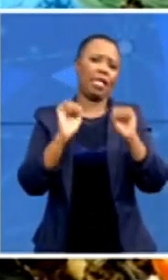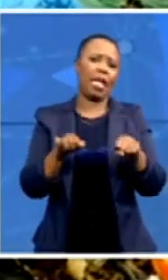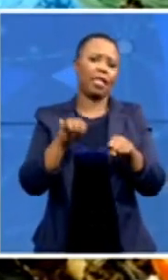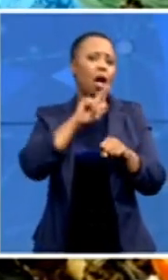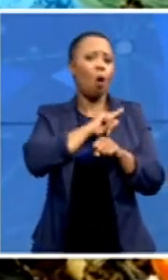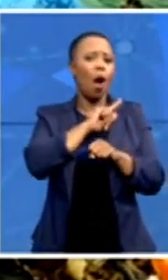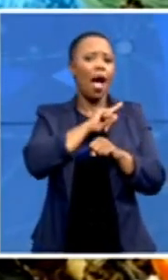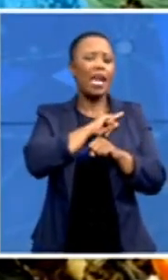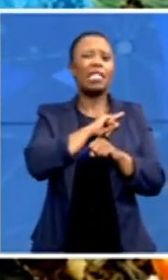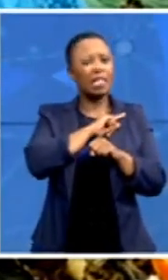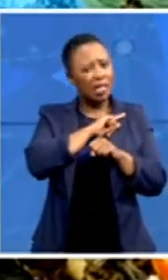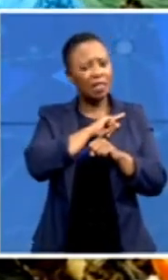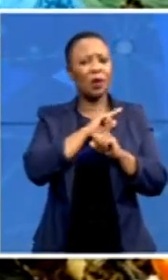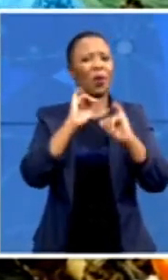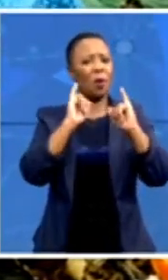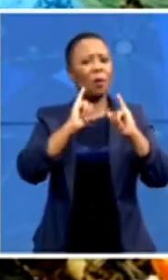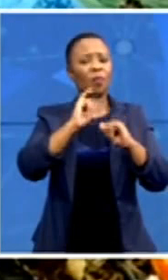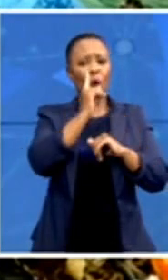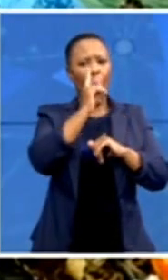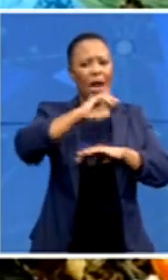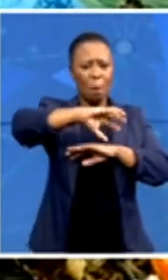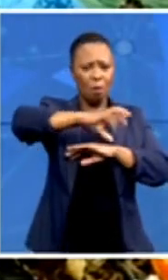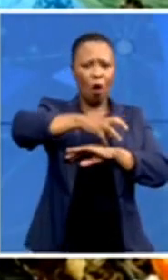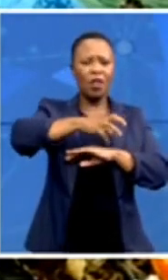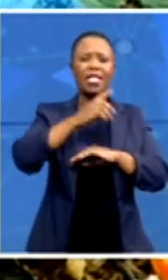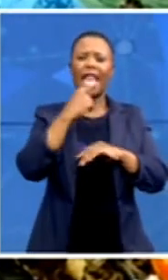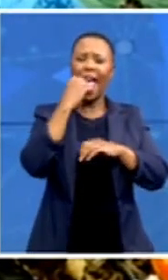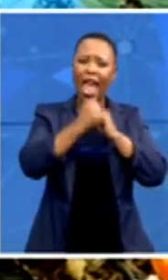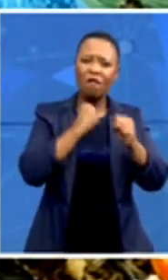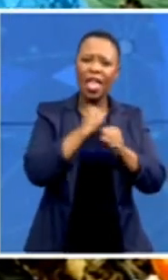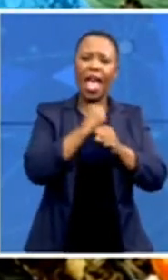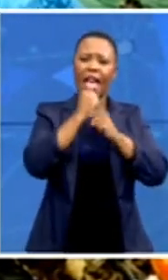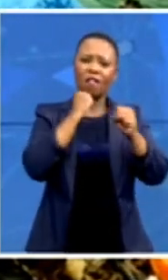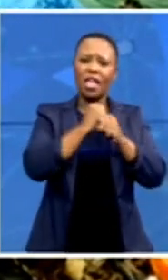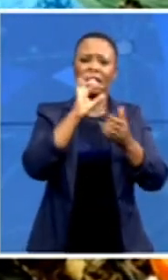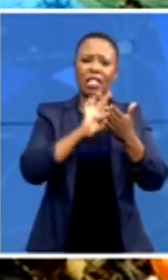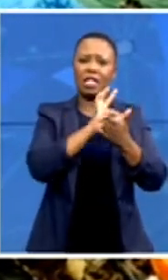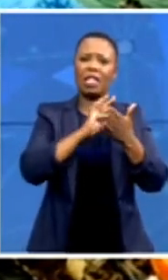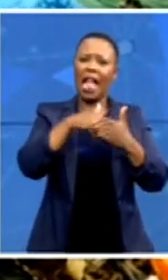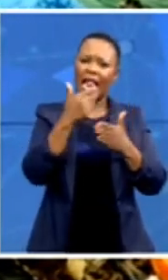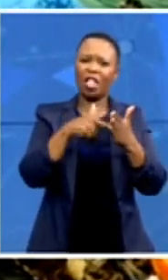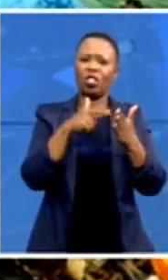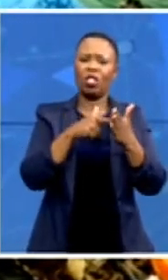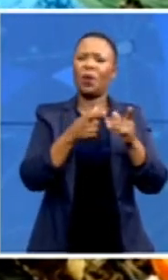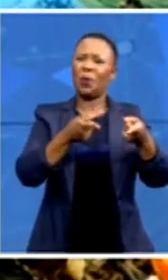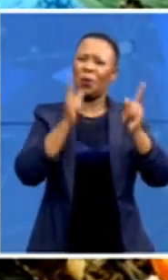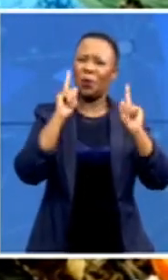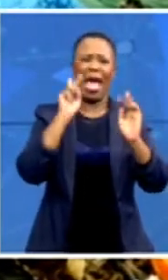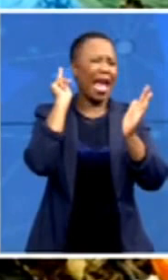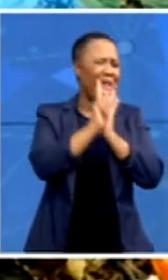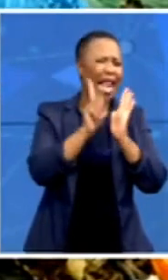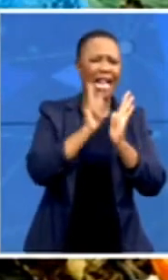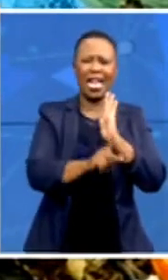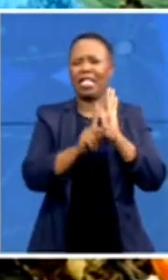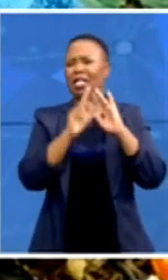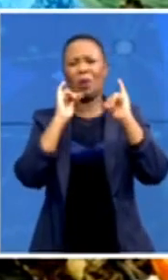province where every election year we see these deaths, these threats, Blaine, these killings. And so we heard this religious leaders coming from,